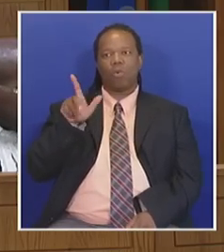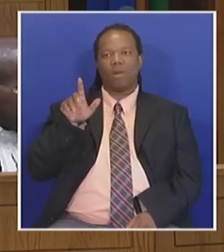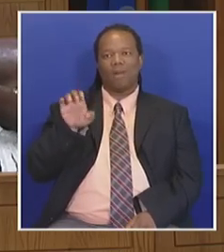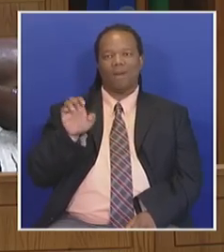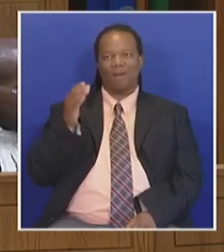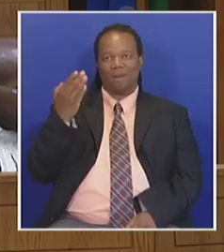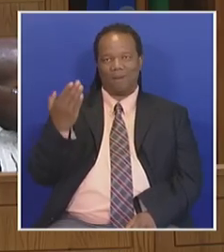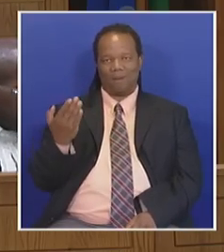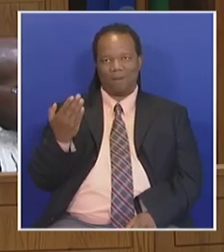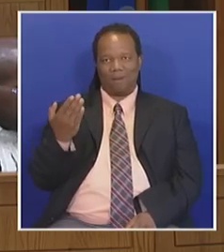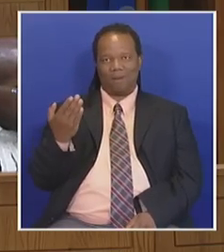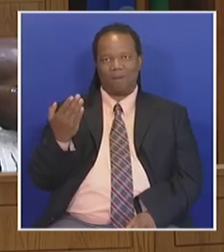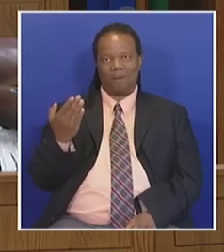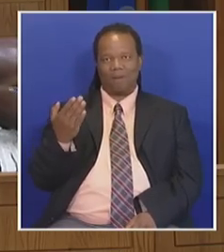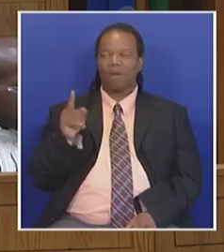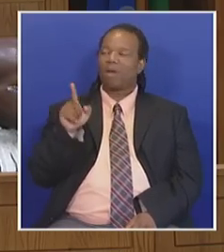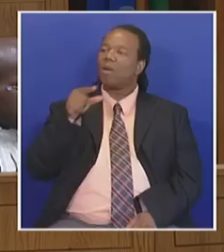Yeah, Honorable Mukweli, I've got your name.